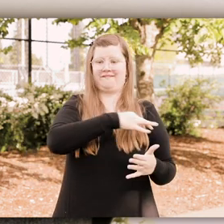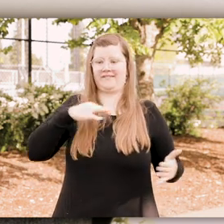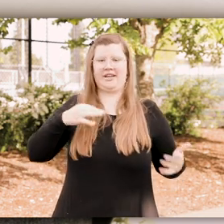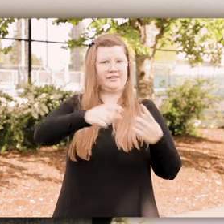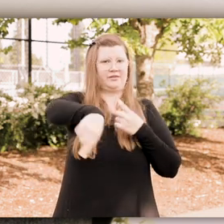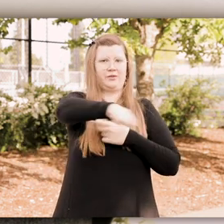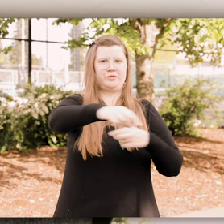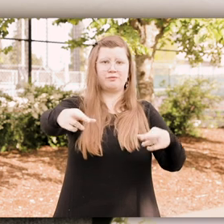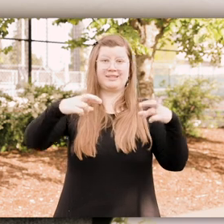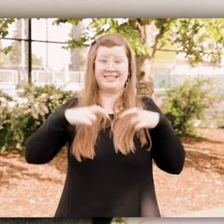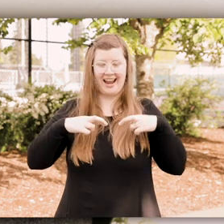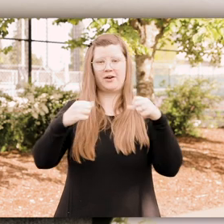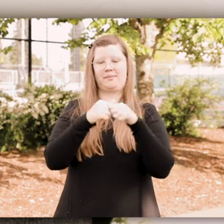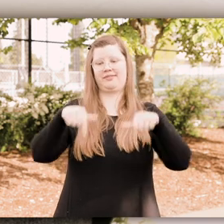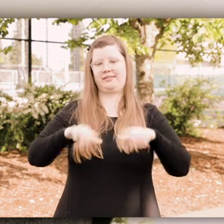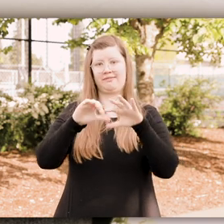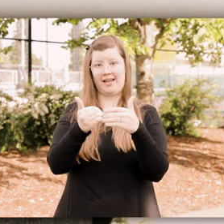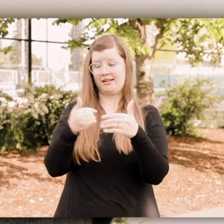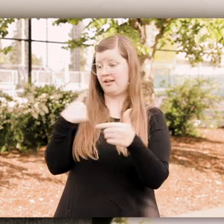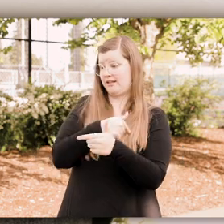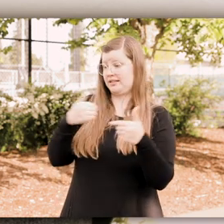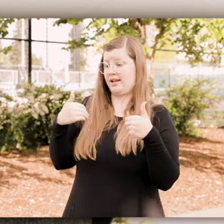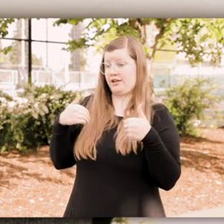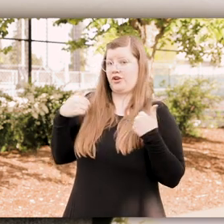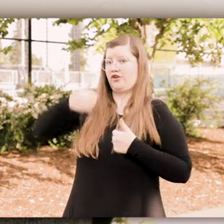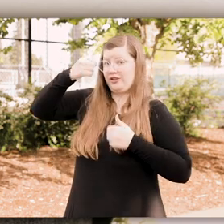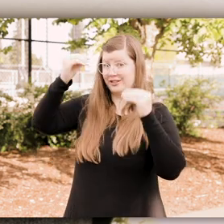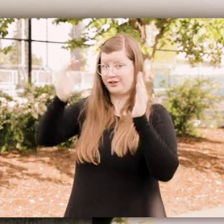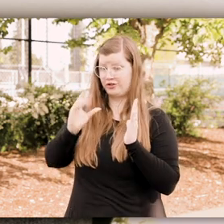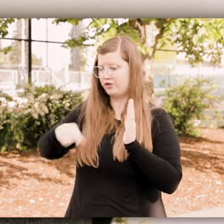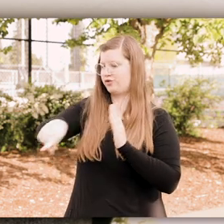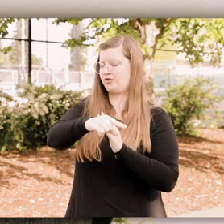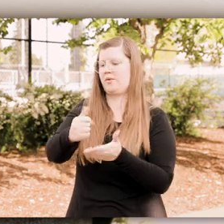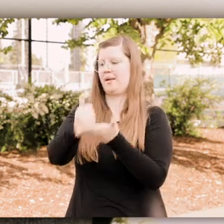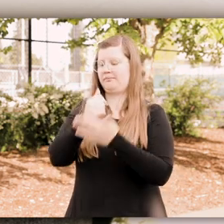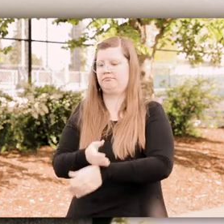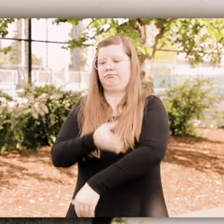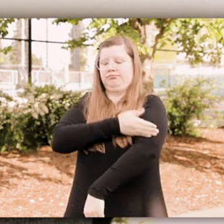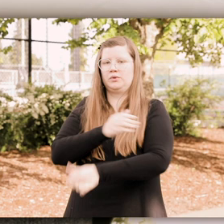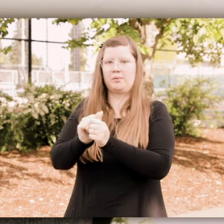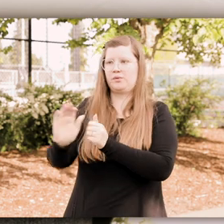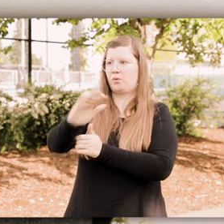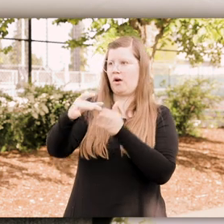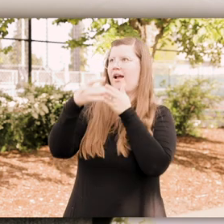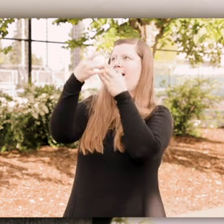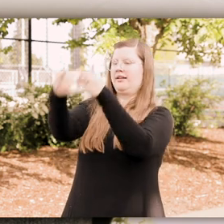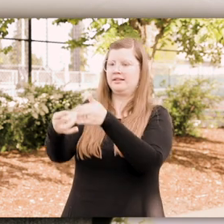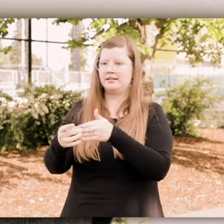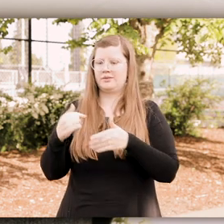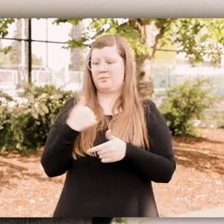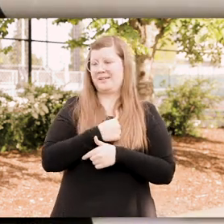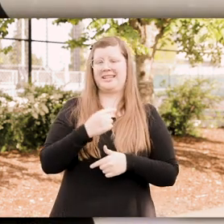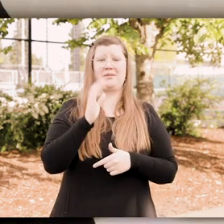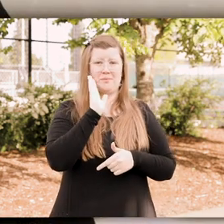class. You've made us younger teachers better with your guidance. We will miss you, the building will miss